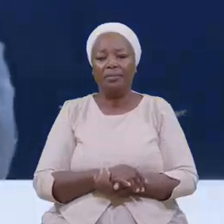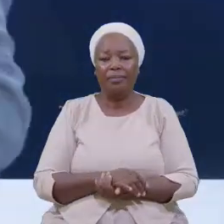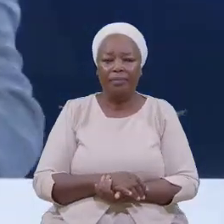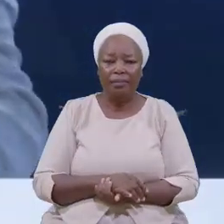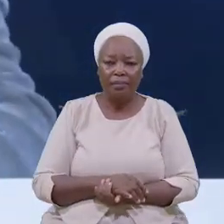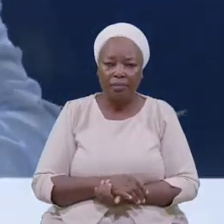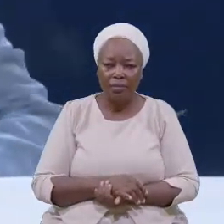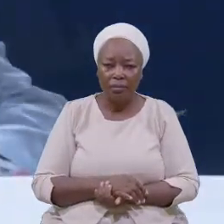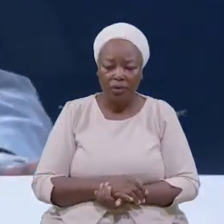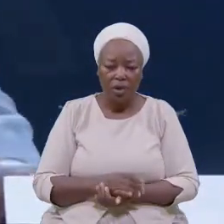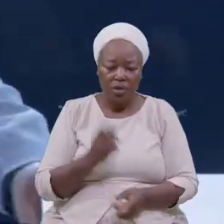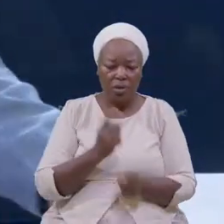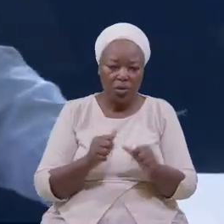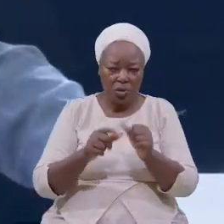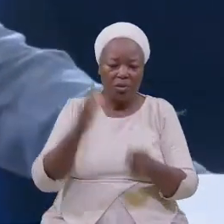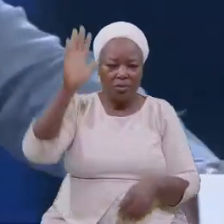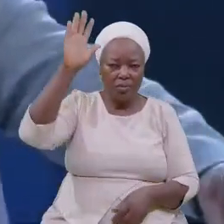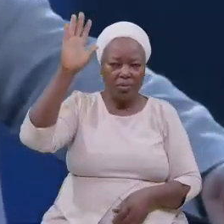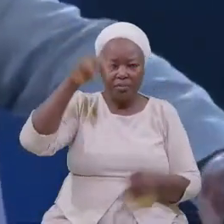Keep up that hand and pray with you now.